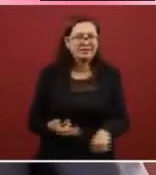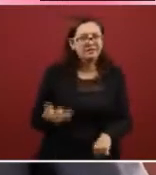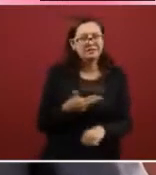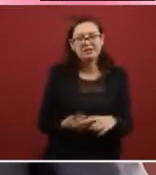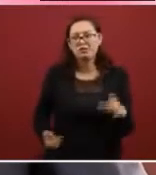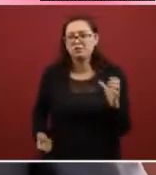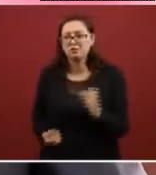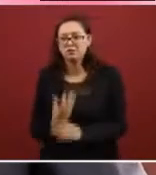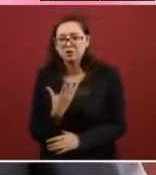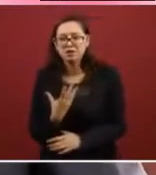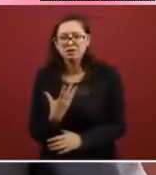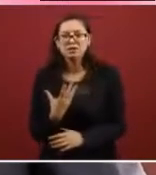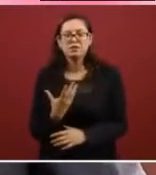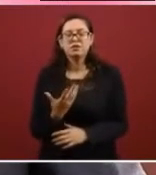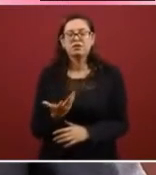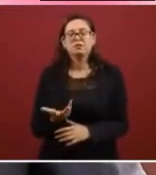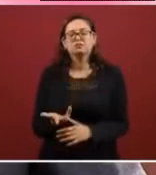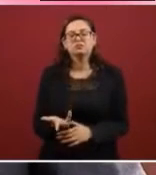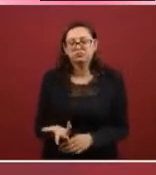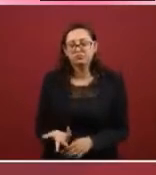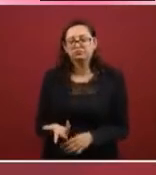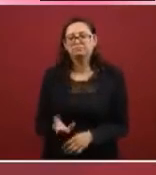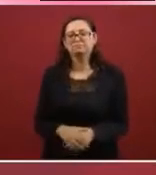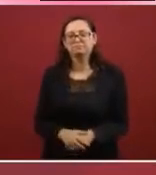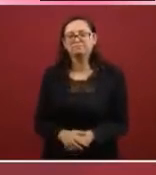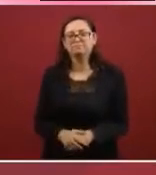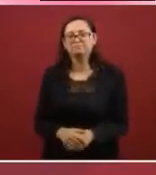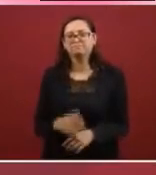readjustments, han